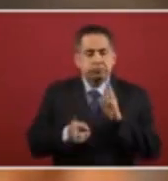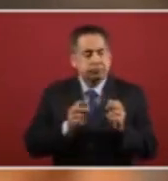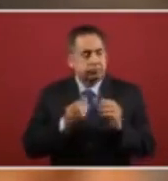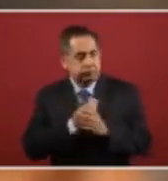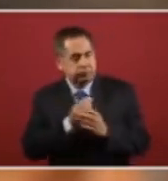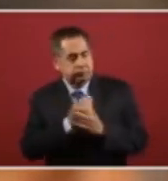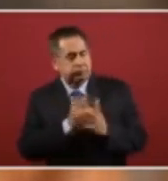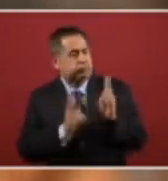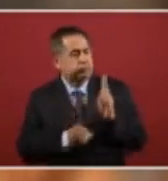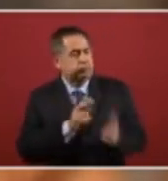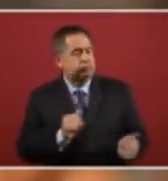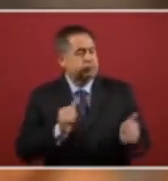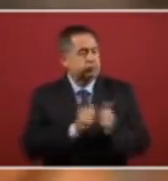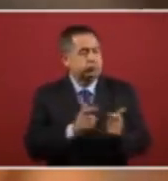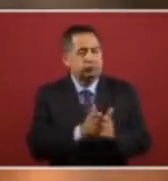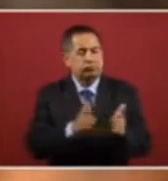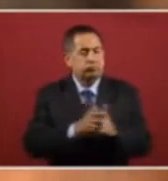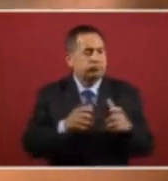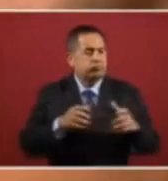was saying that